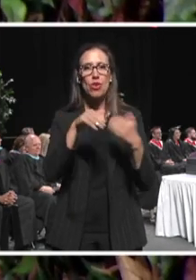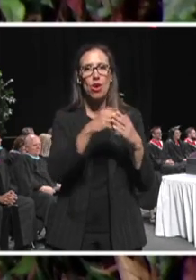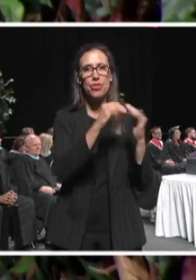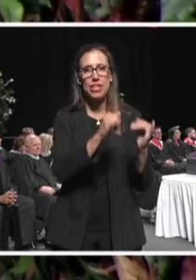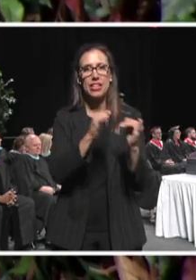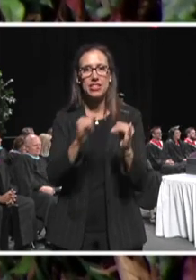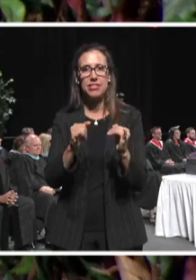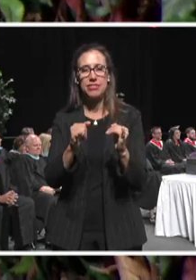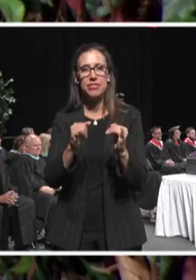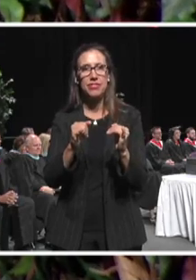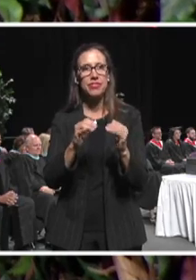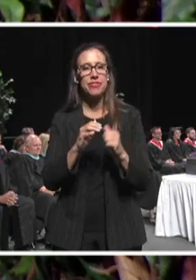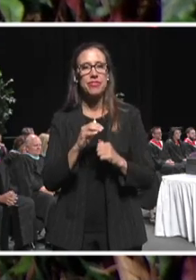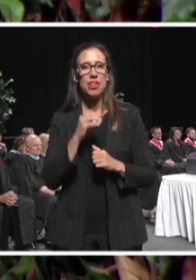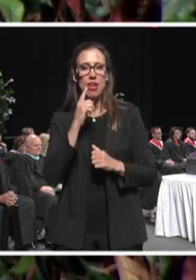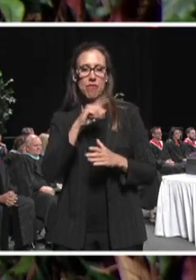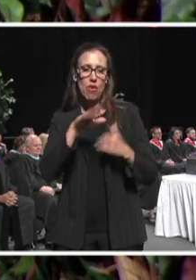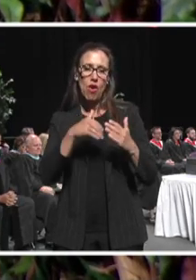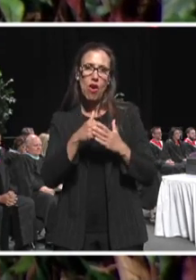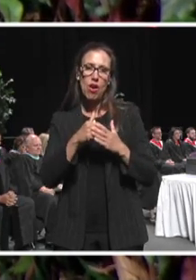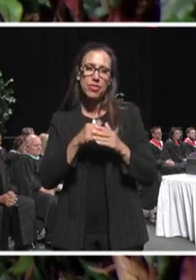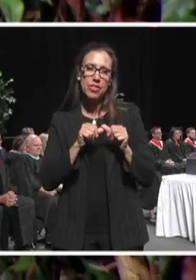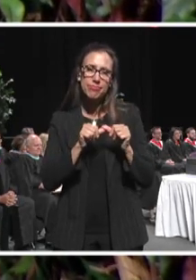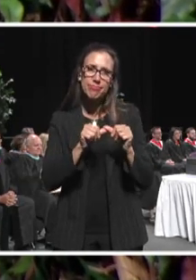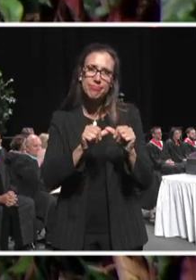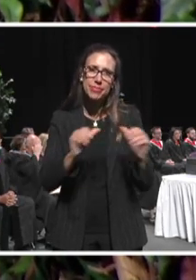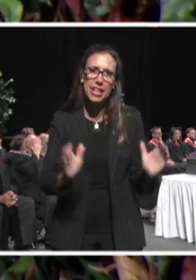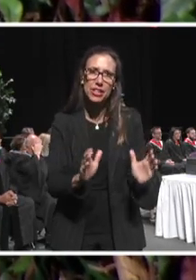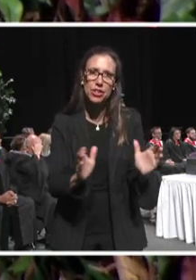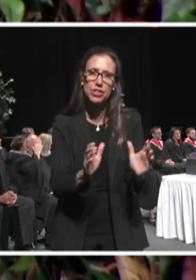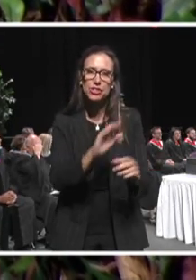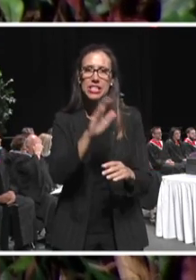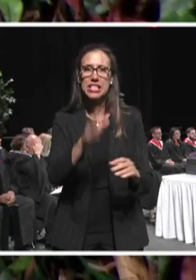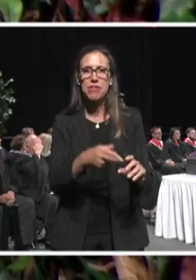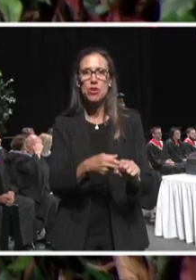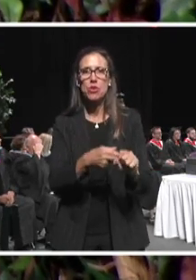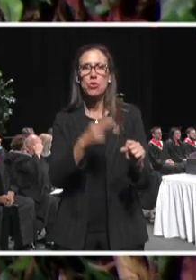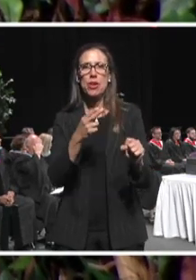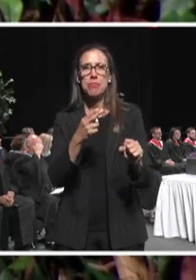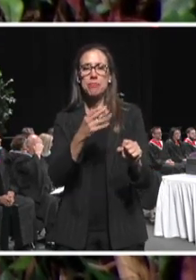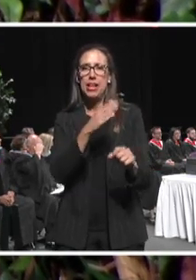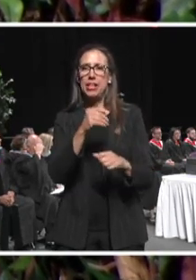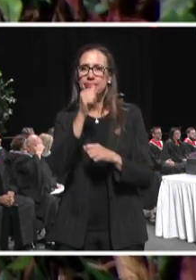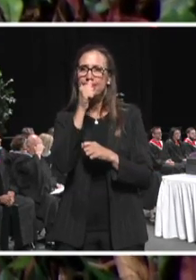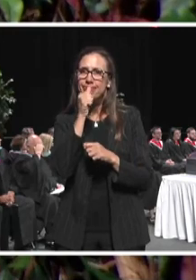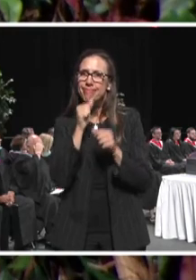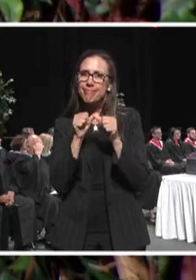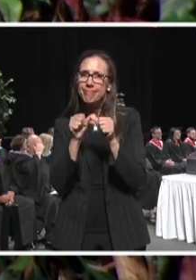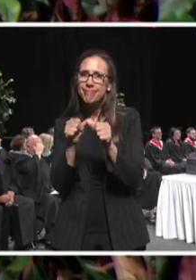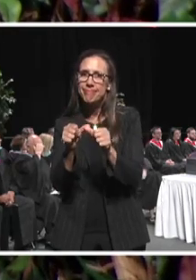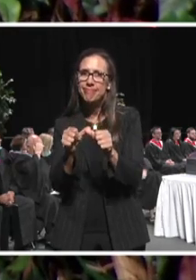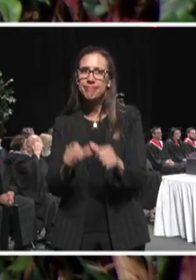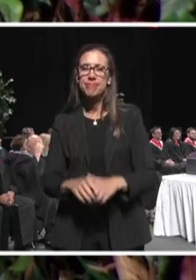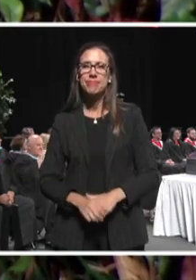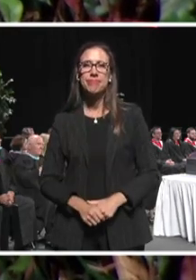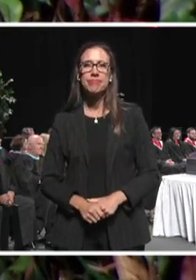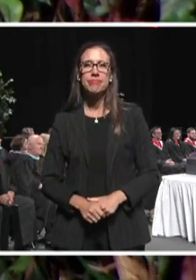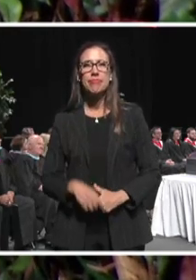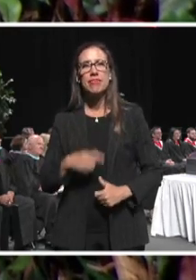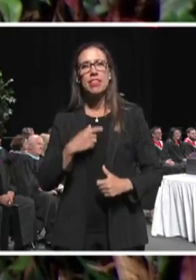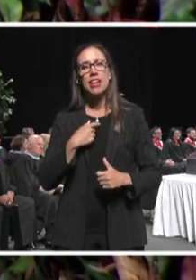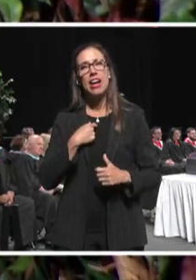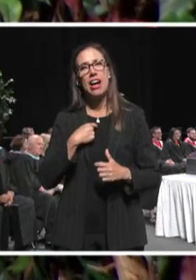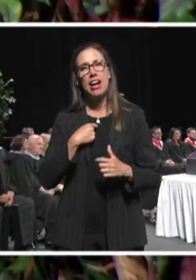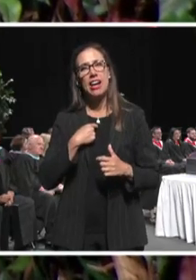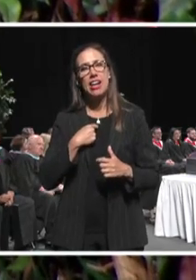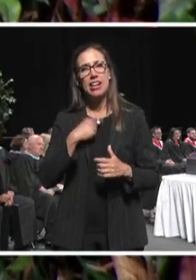for their endless words of encouragement to never give up and persist on. I believe